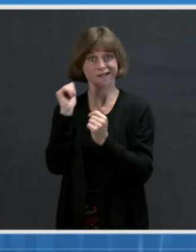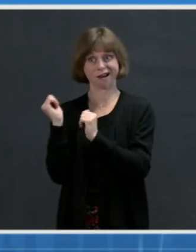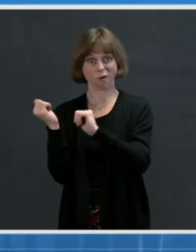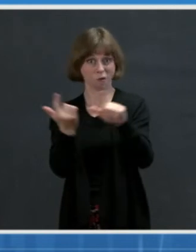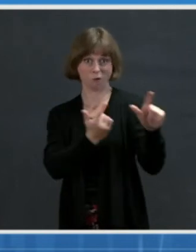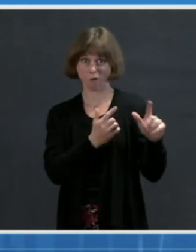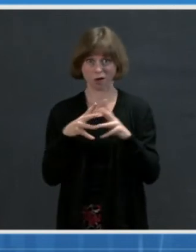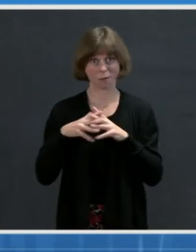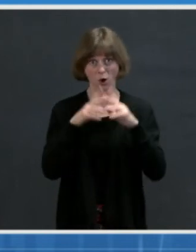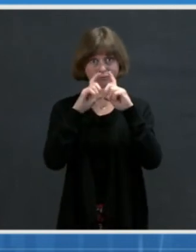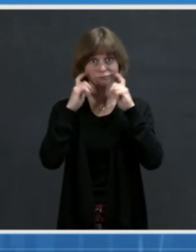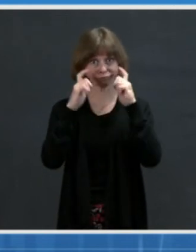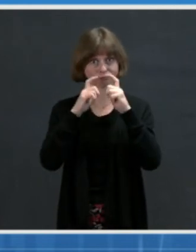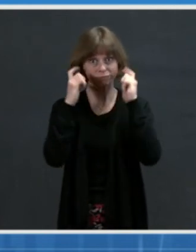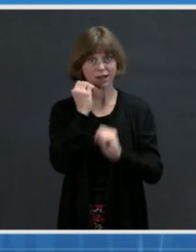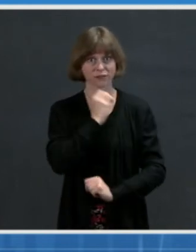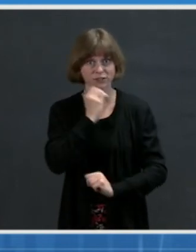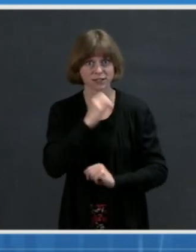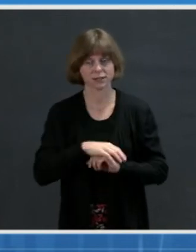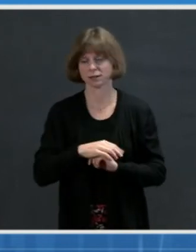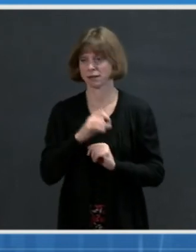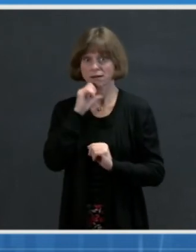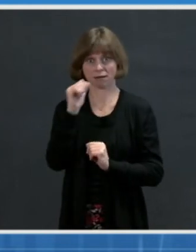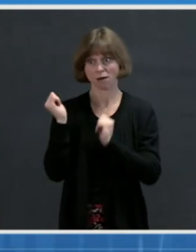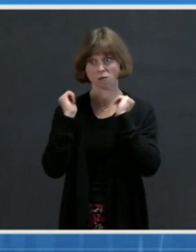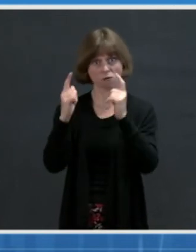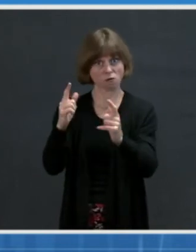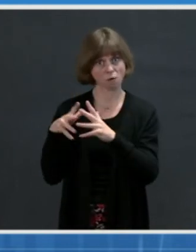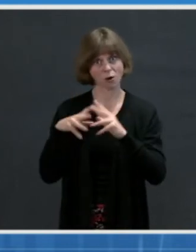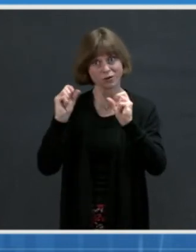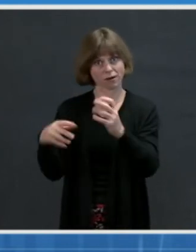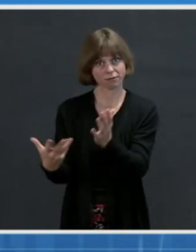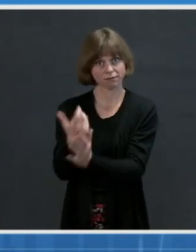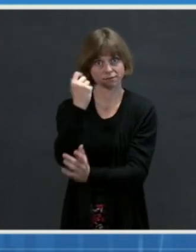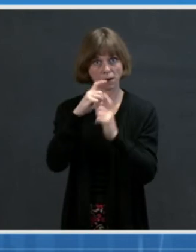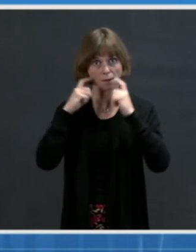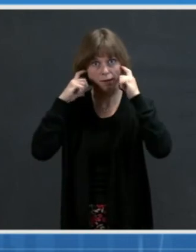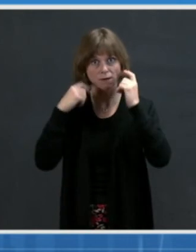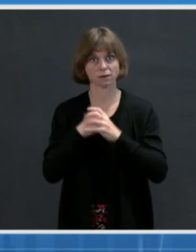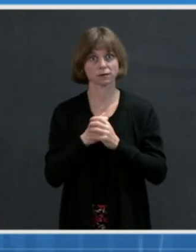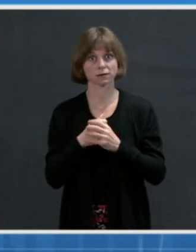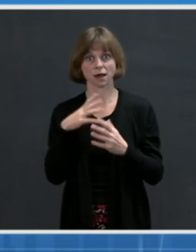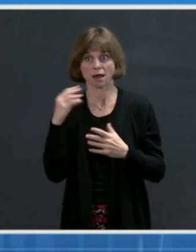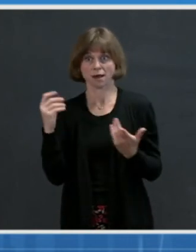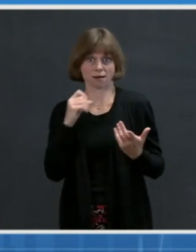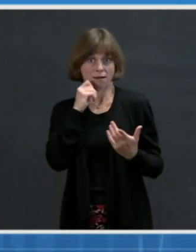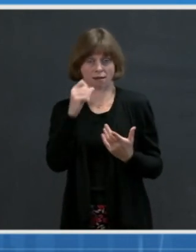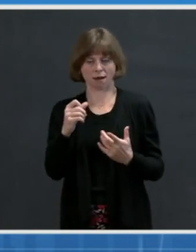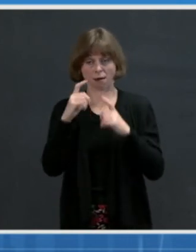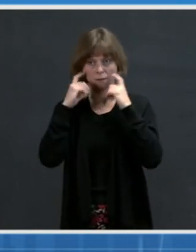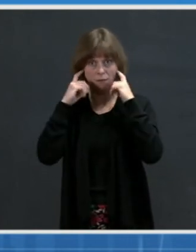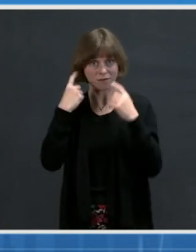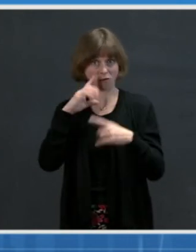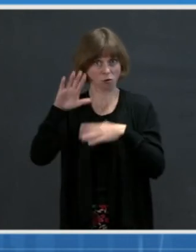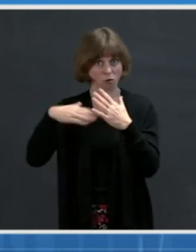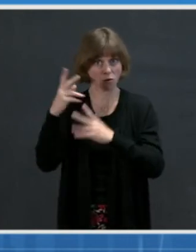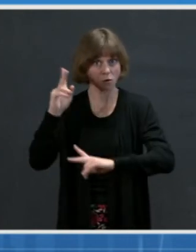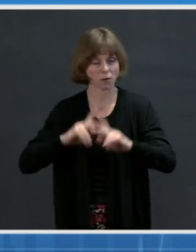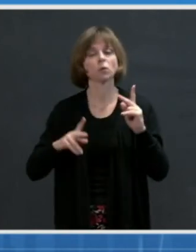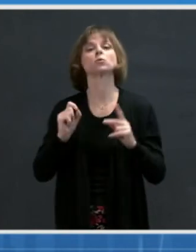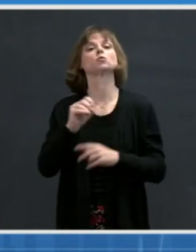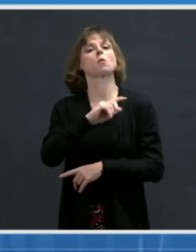regularly. Not all Americans have access, and not all masks are equal. With this action, we are helping to